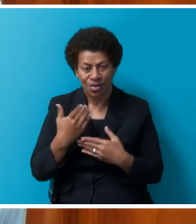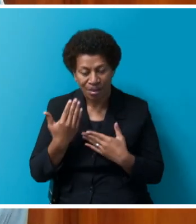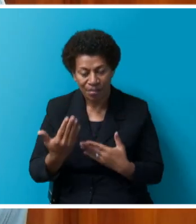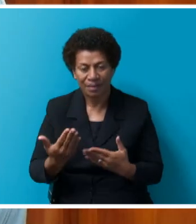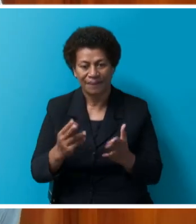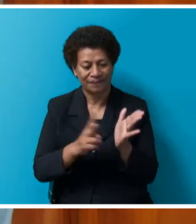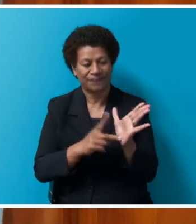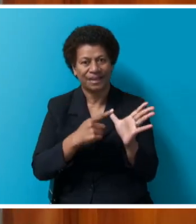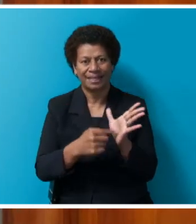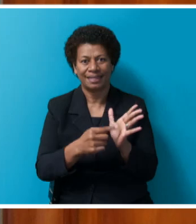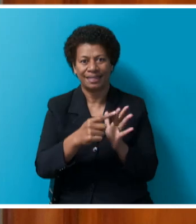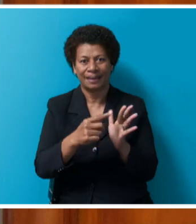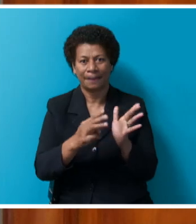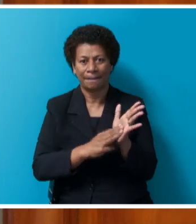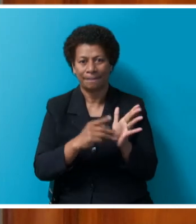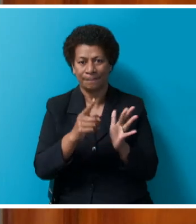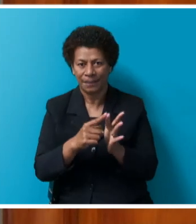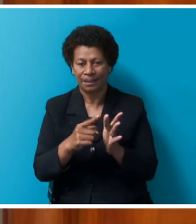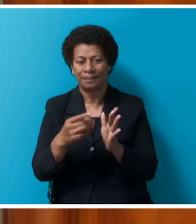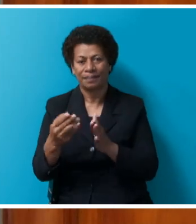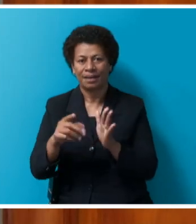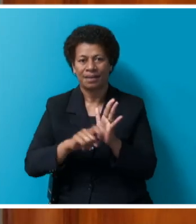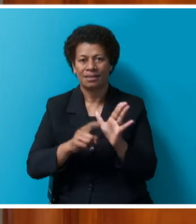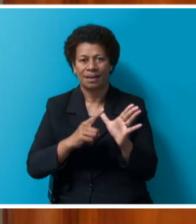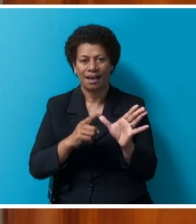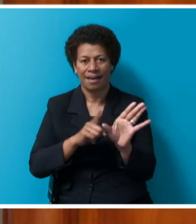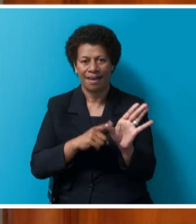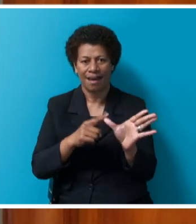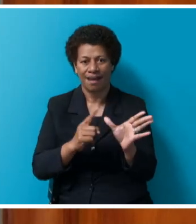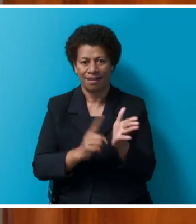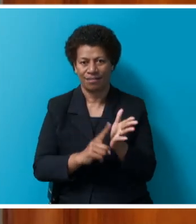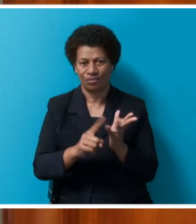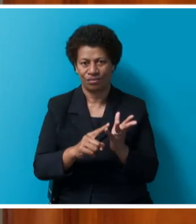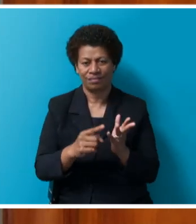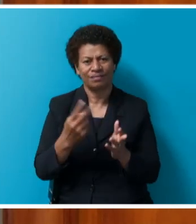being realized with a commitment of $250,000 to the project.